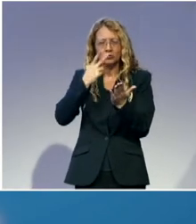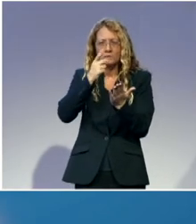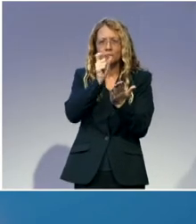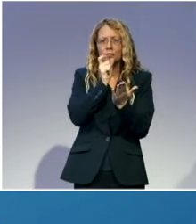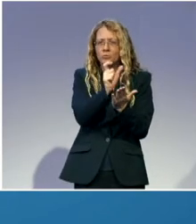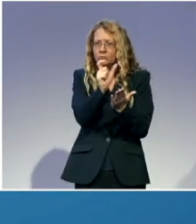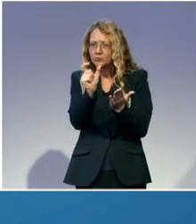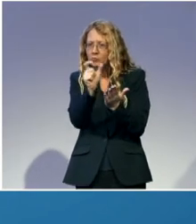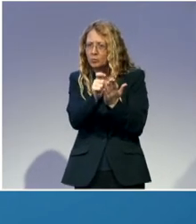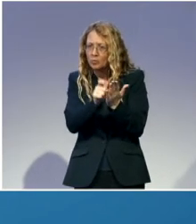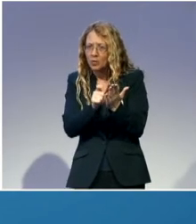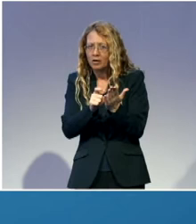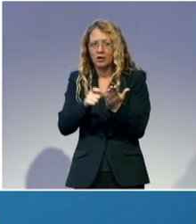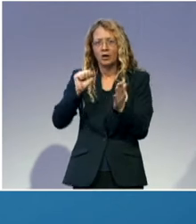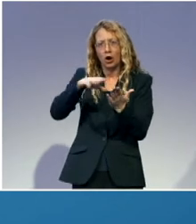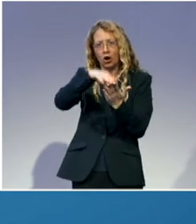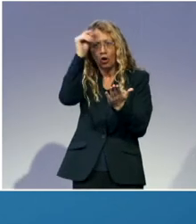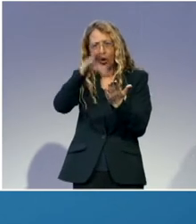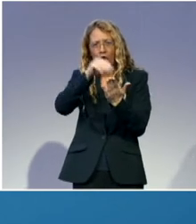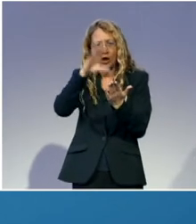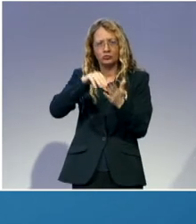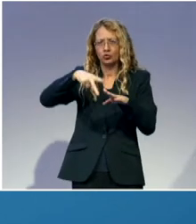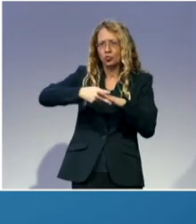quizzes to test the knowledge of their users.